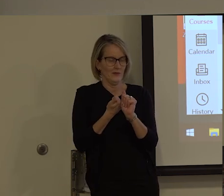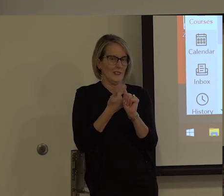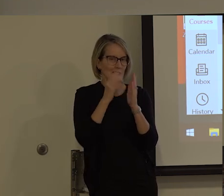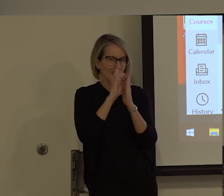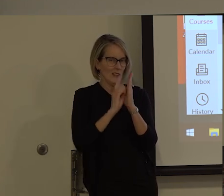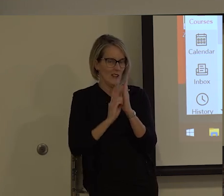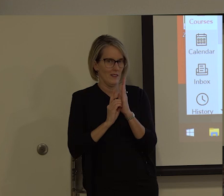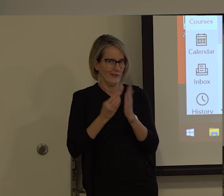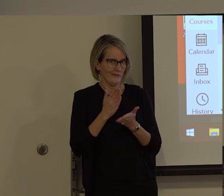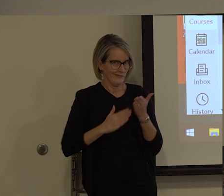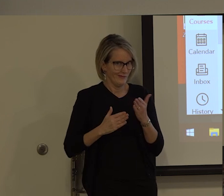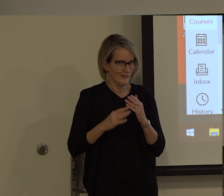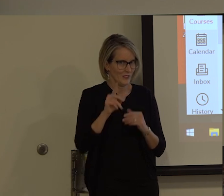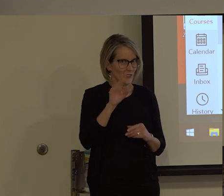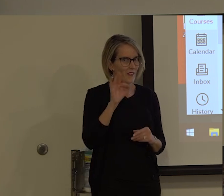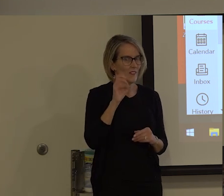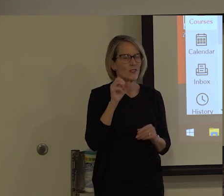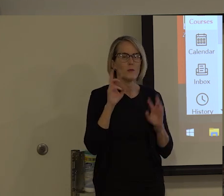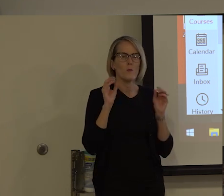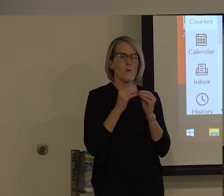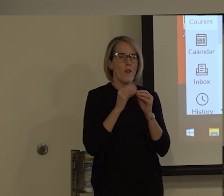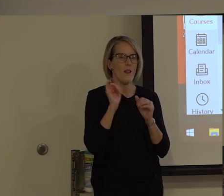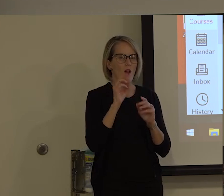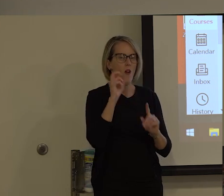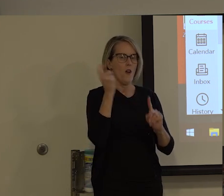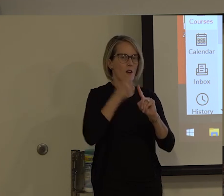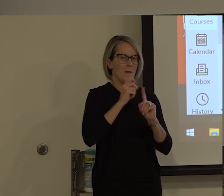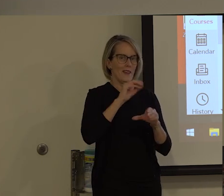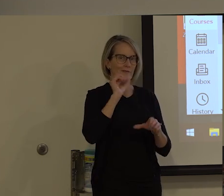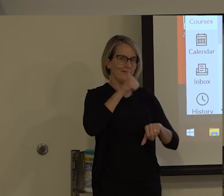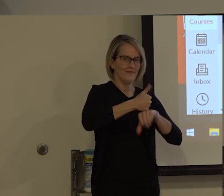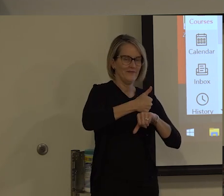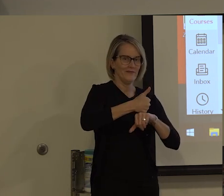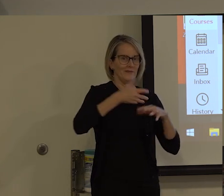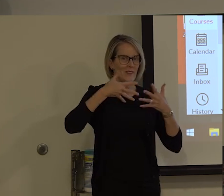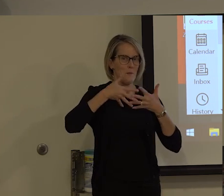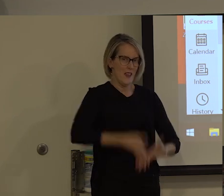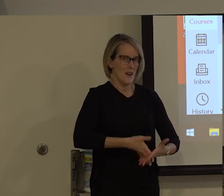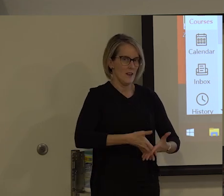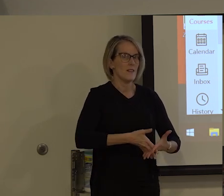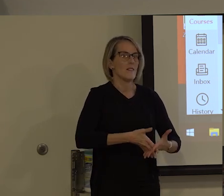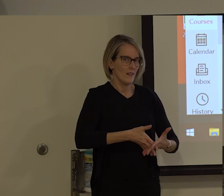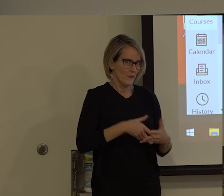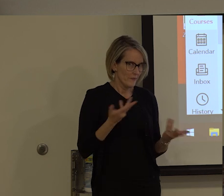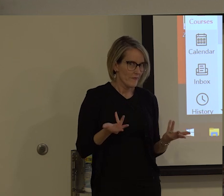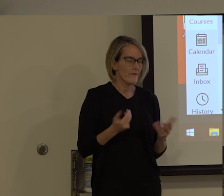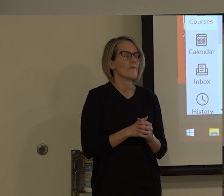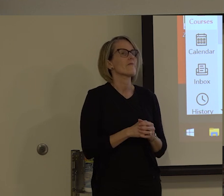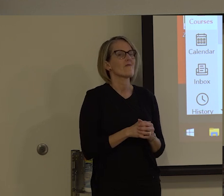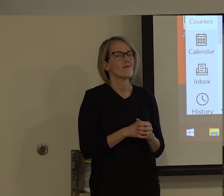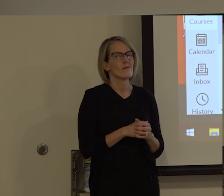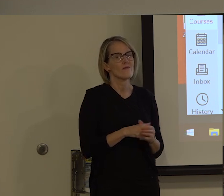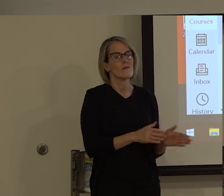they're all sort of automatically embedded in them. The one thing I also didn't show you with ThingLink is there is an entire link